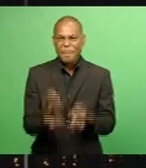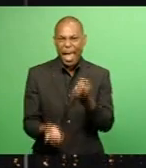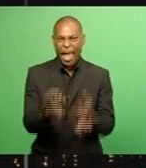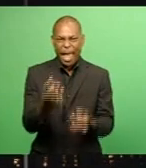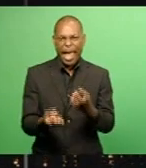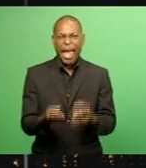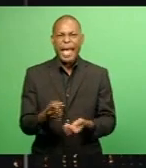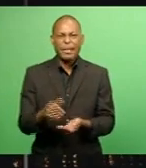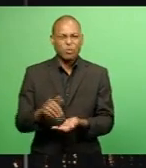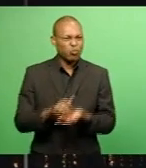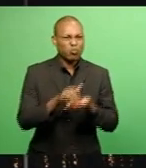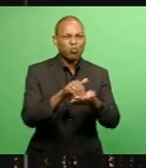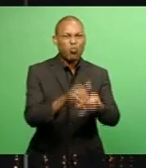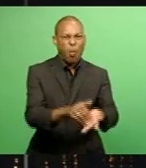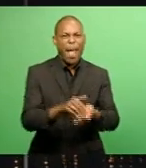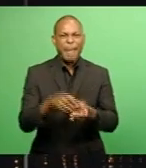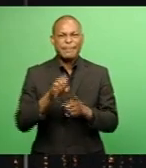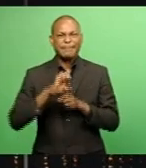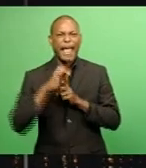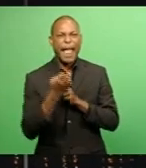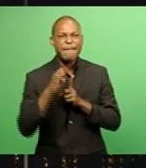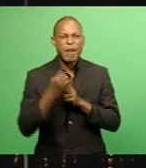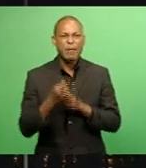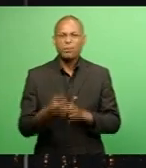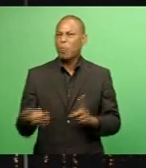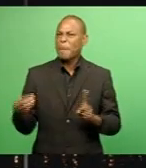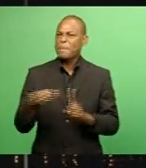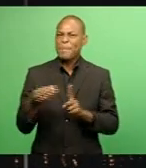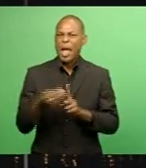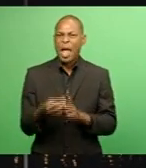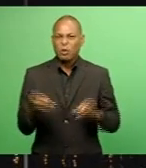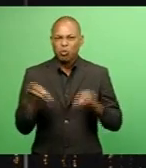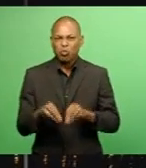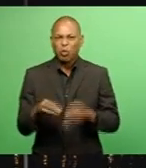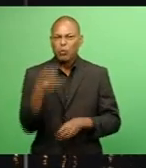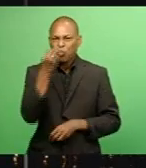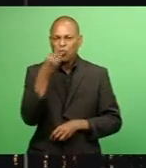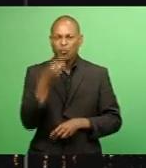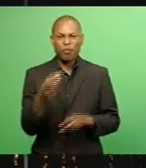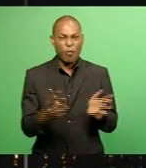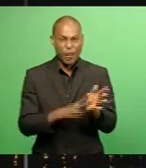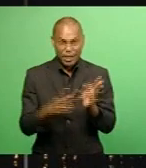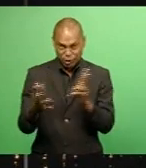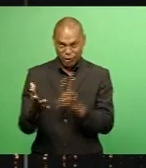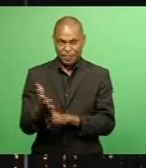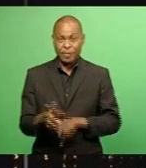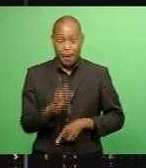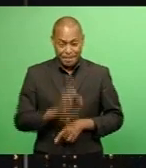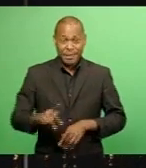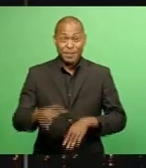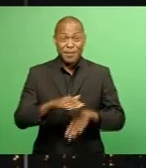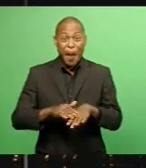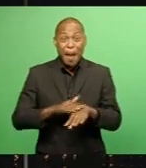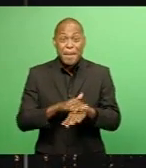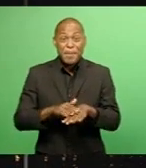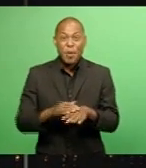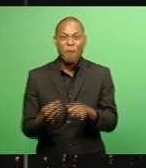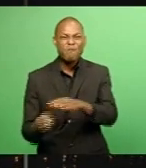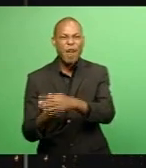the marine ecosystem, as this is the main source of food for the villagers. The Pacific Blue Foundation, through its Benga